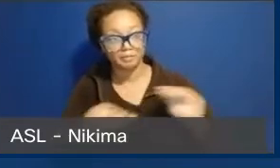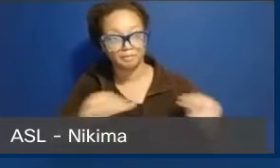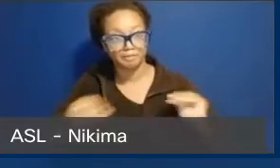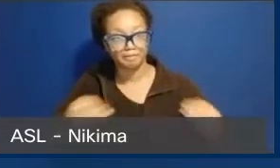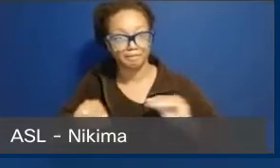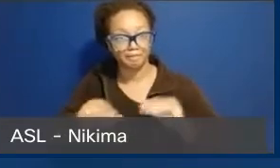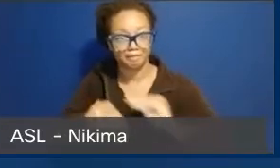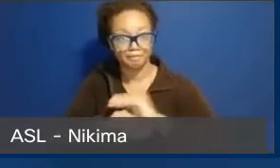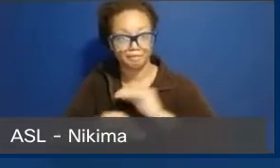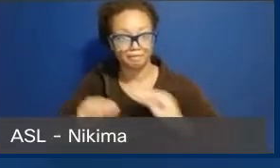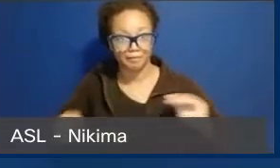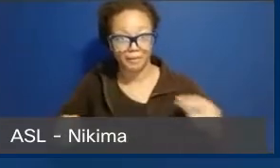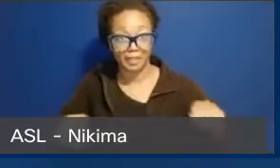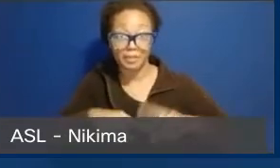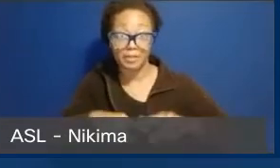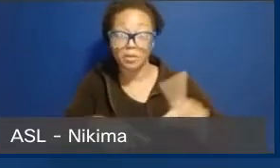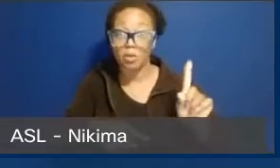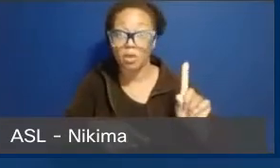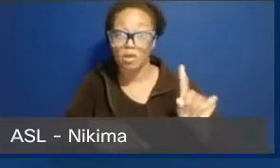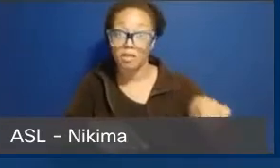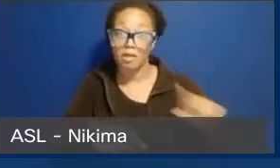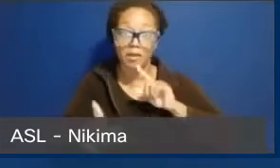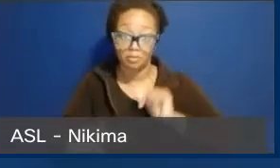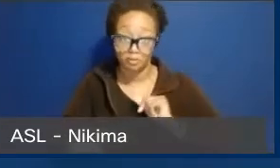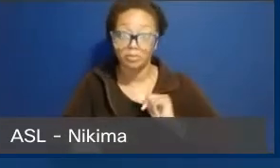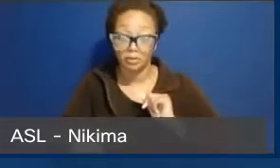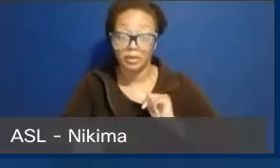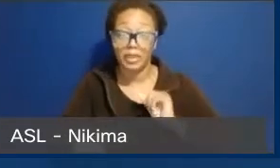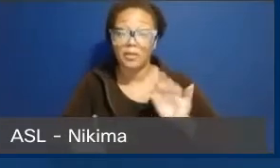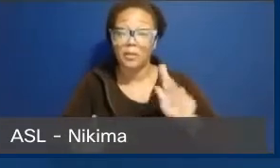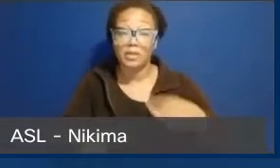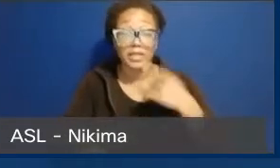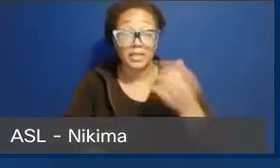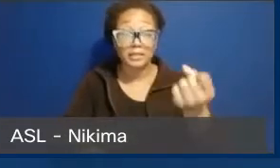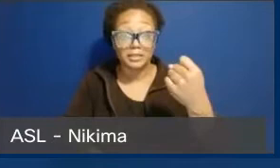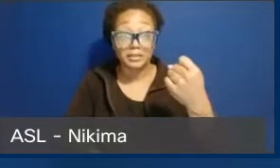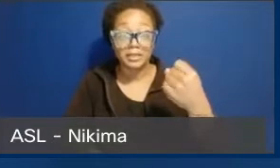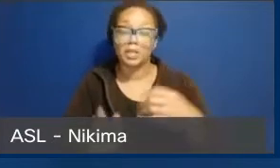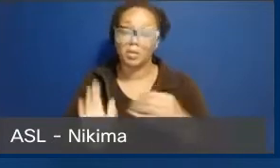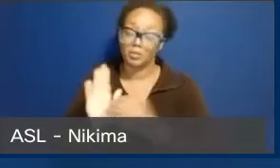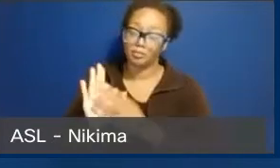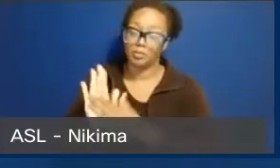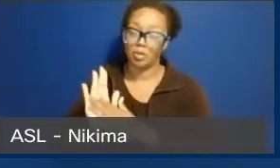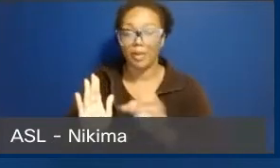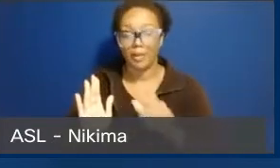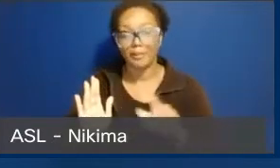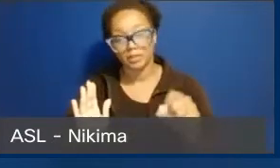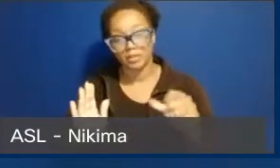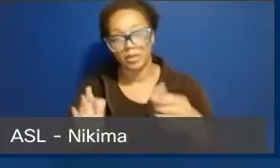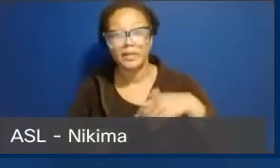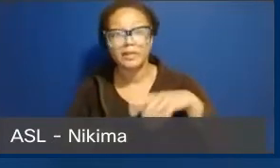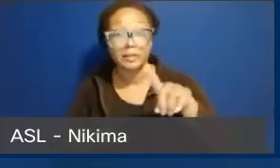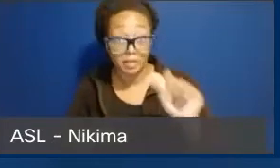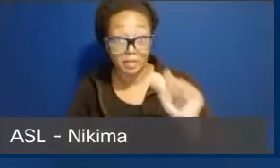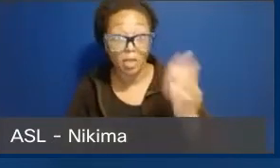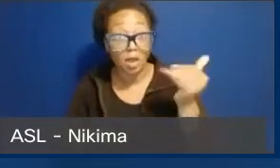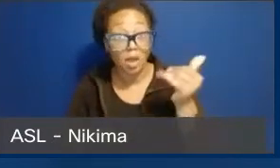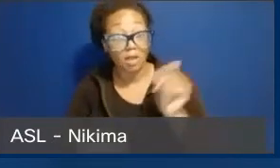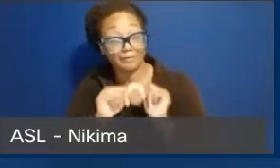yes, then they are categorized as having had a disability because it's lasted more than